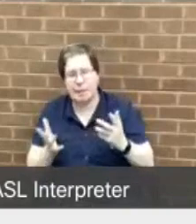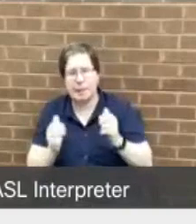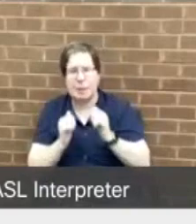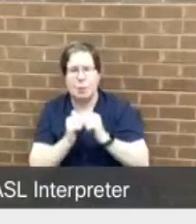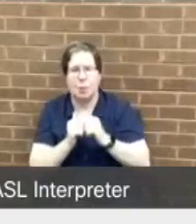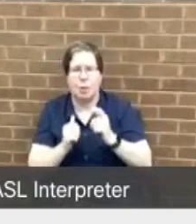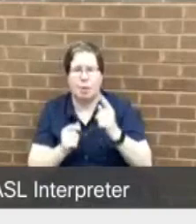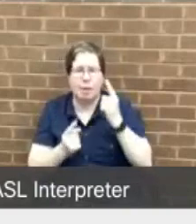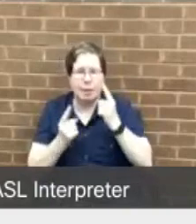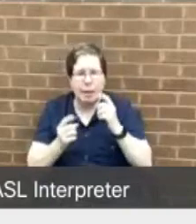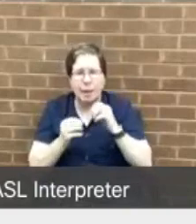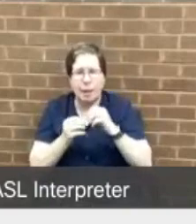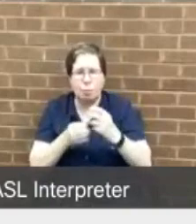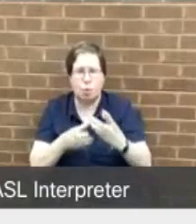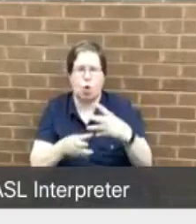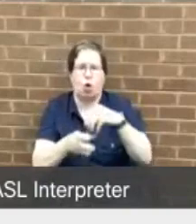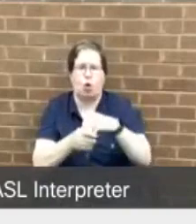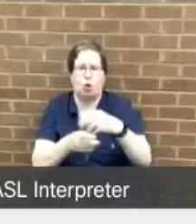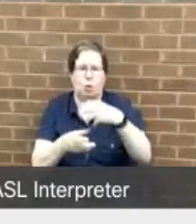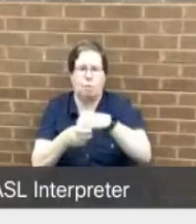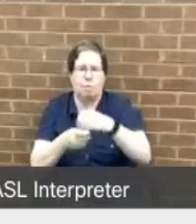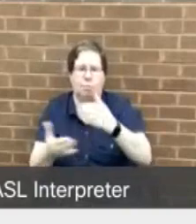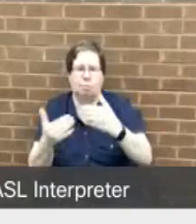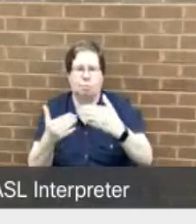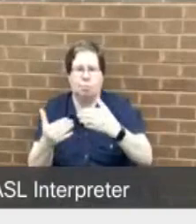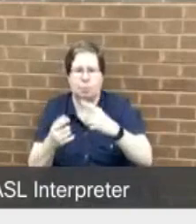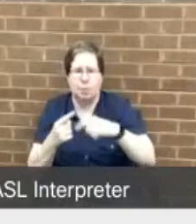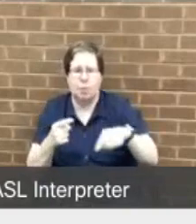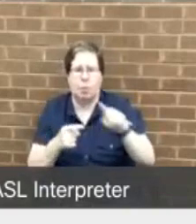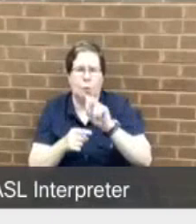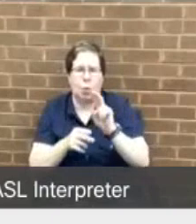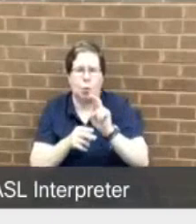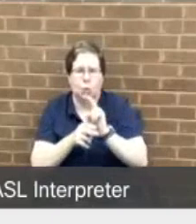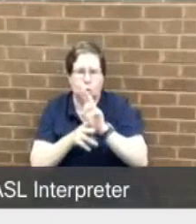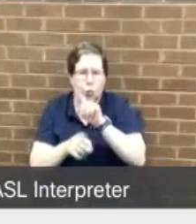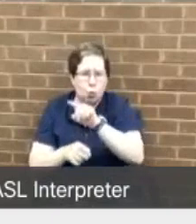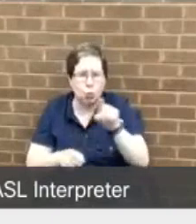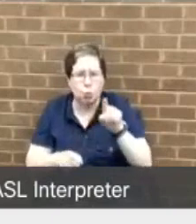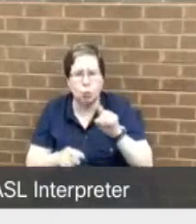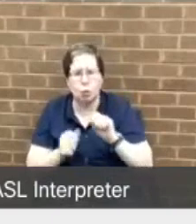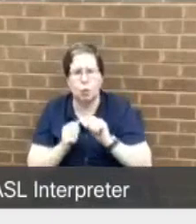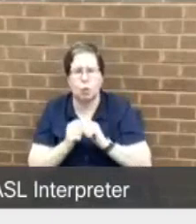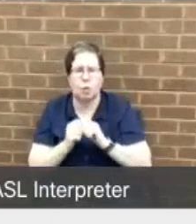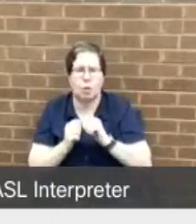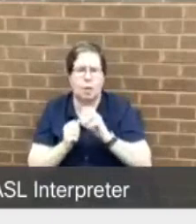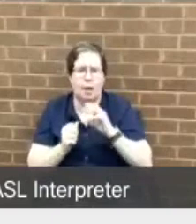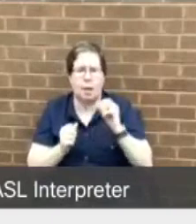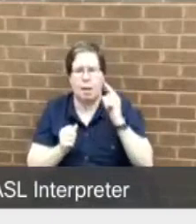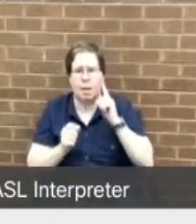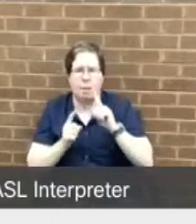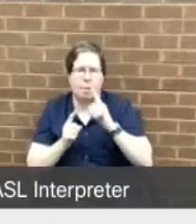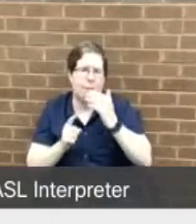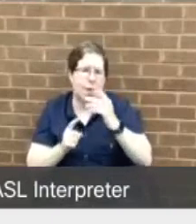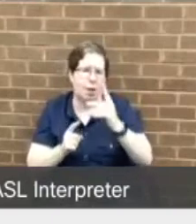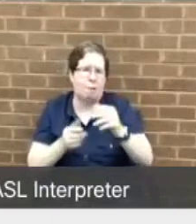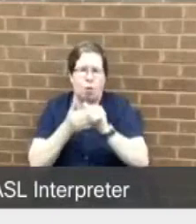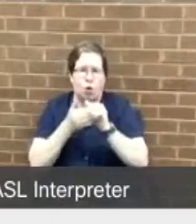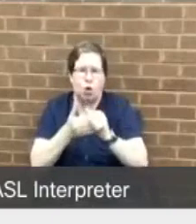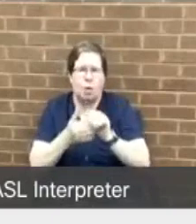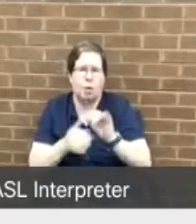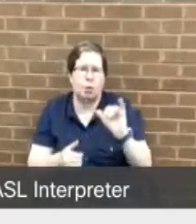really thinking more inclusively about all road users, and want to thank Secretary Slater for your leadership on that as